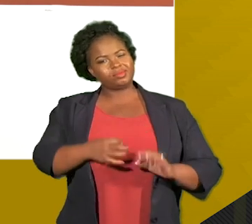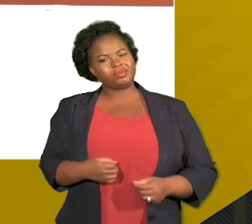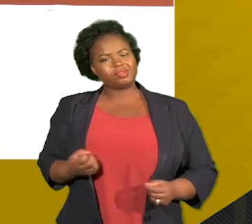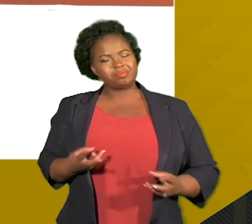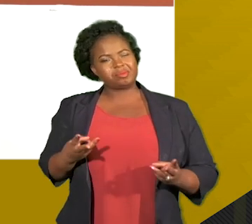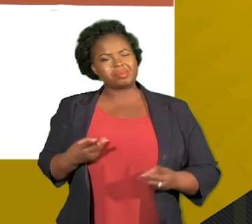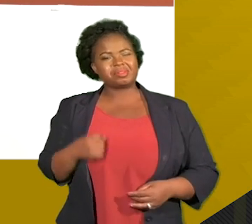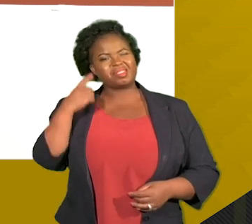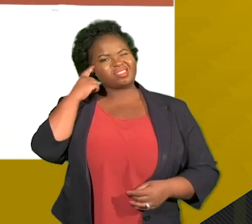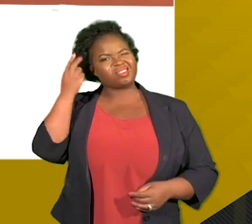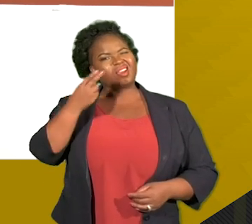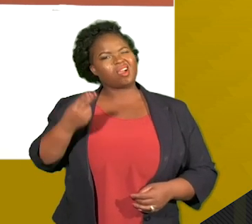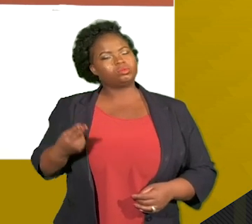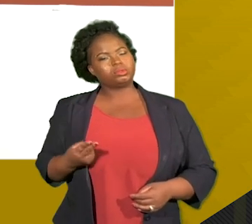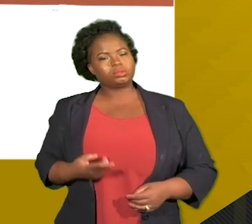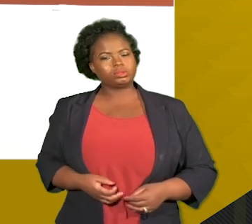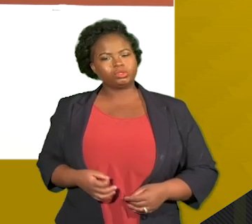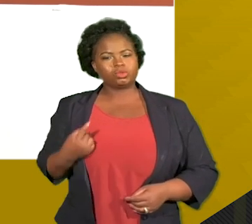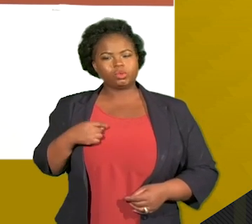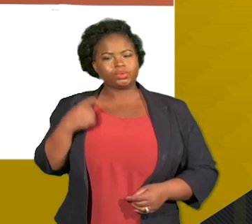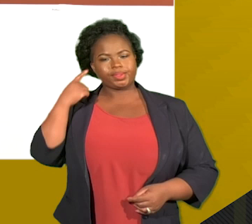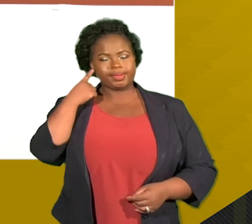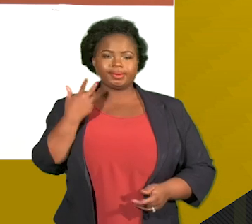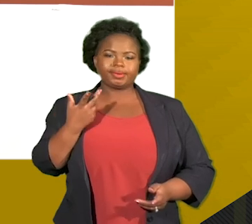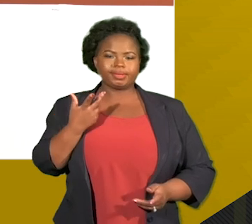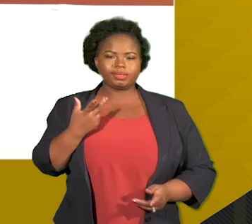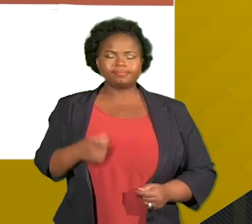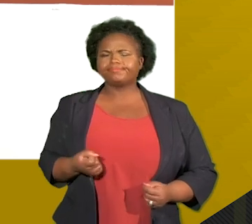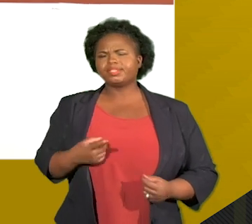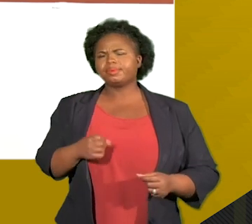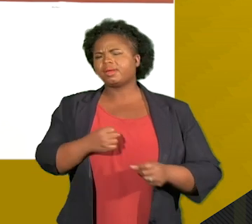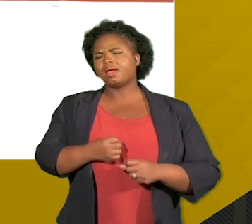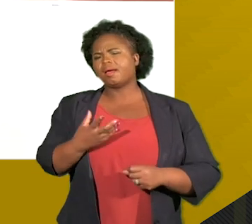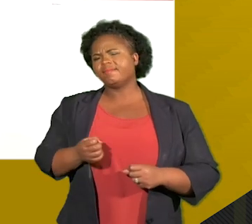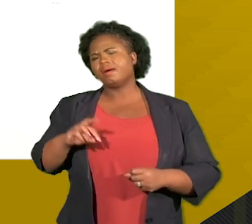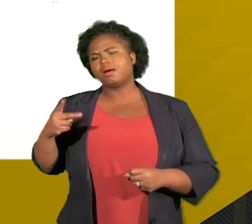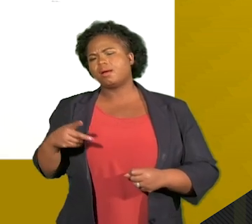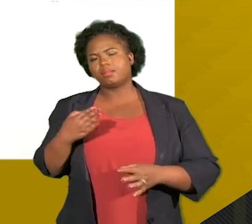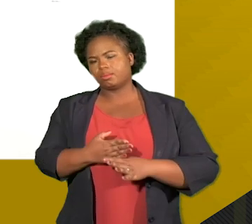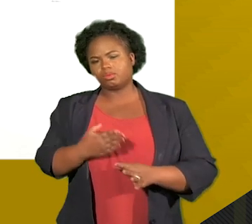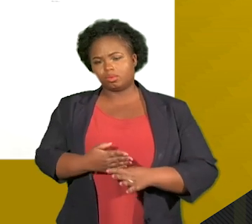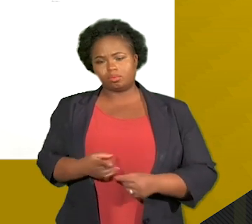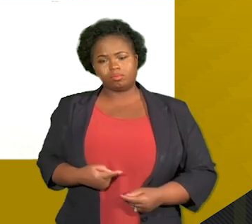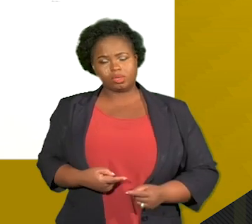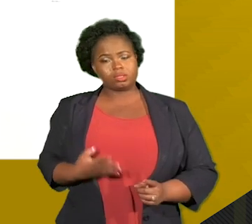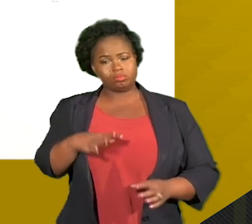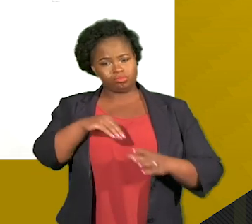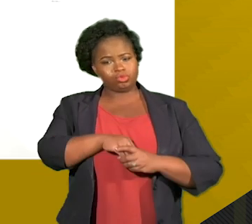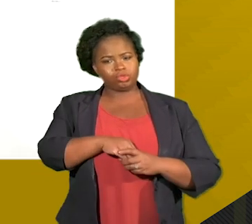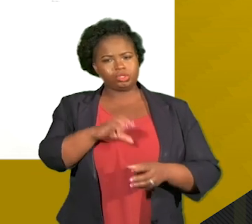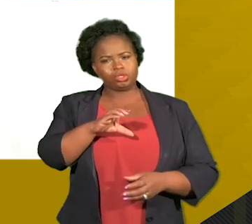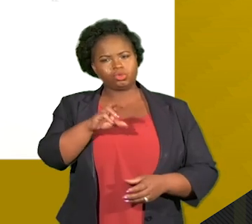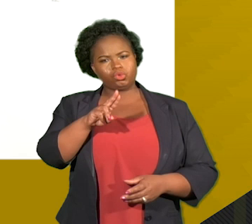ba nagana ka art ba nagana go ba the artist bona abana gane gore there's other jobs that are around there and you've got one of those jobs